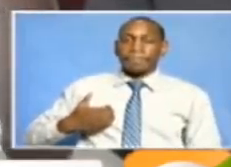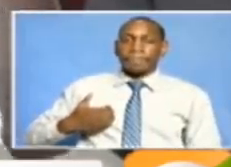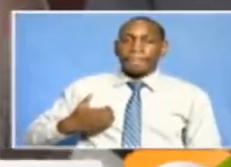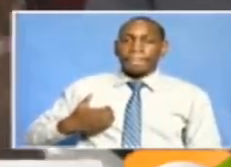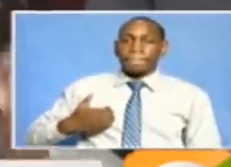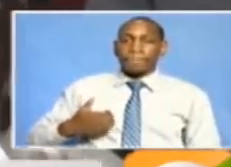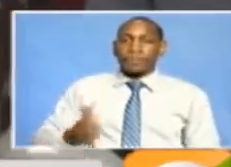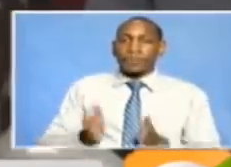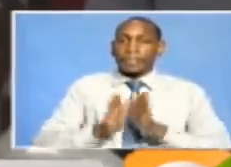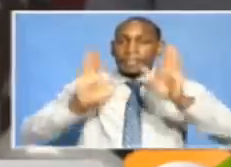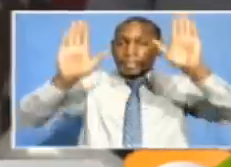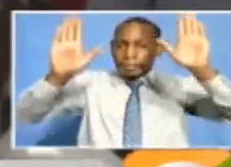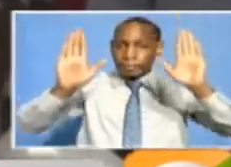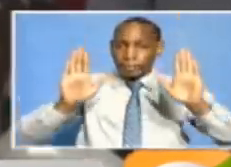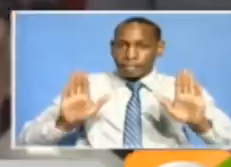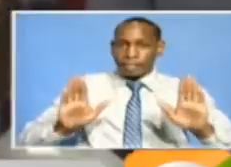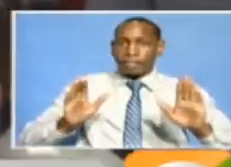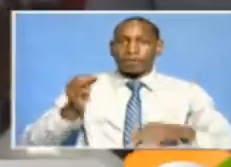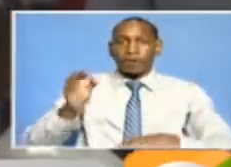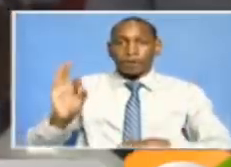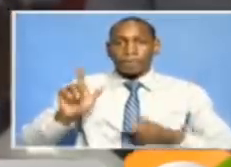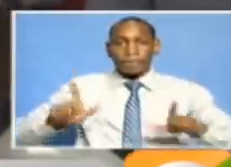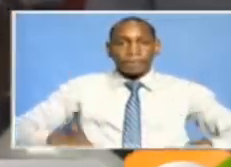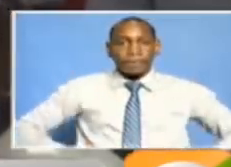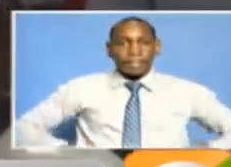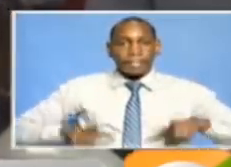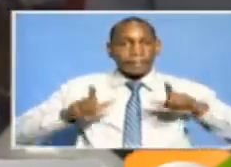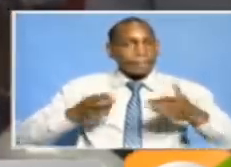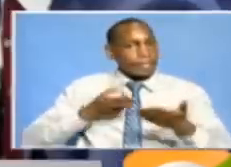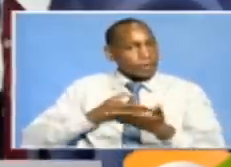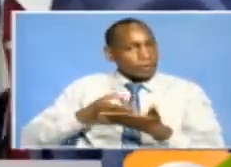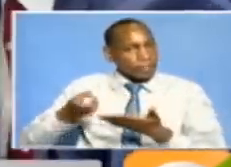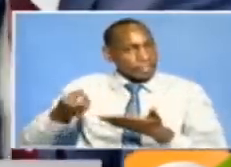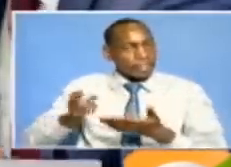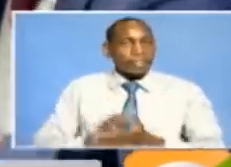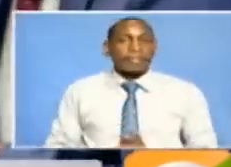na umuhimu ya kuishi kwa njia ya haki.